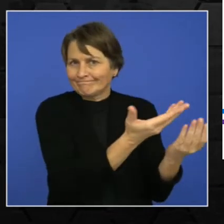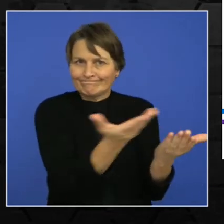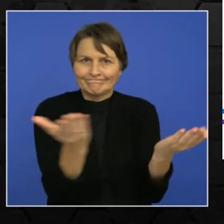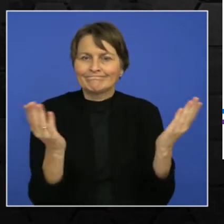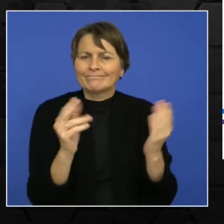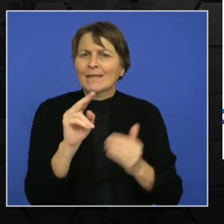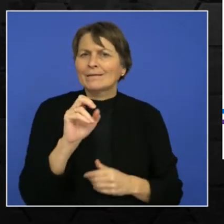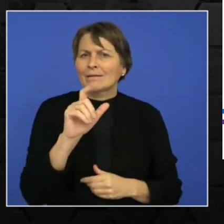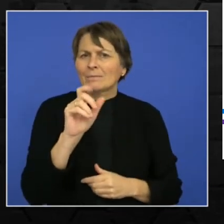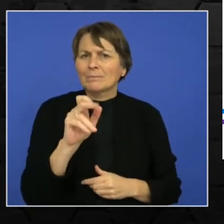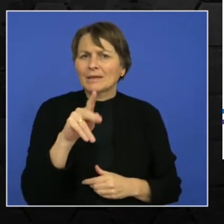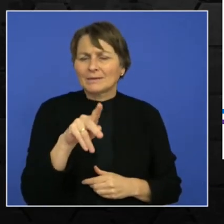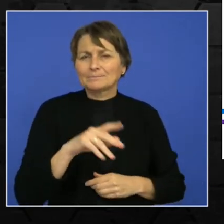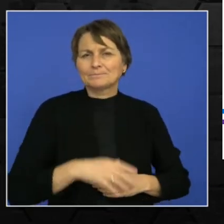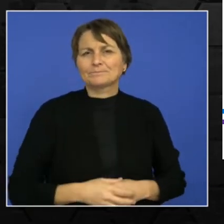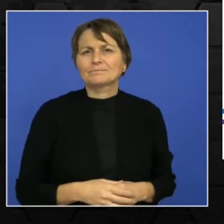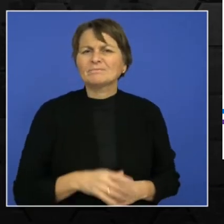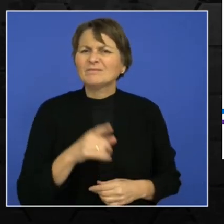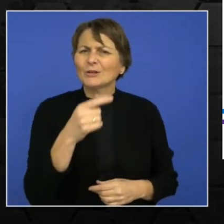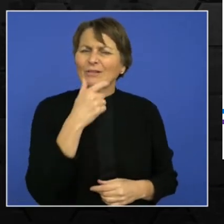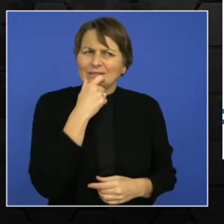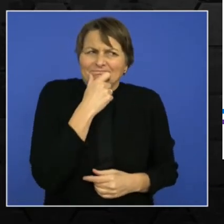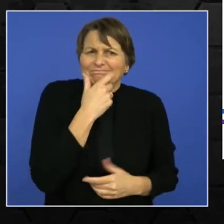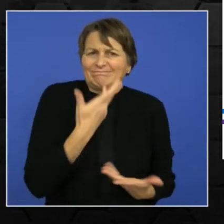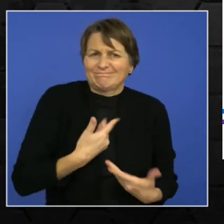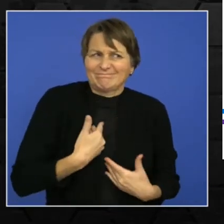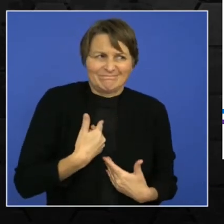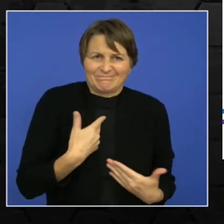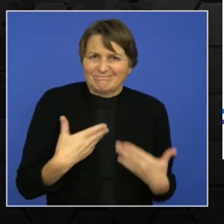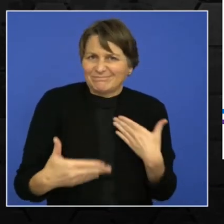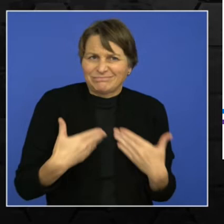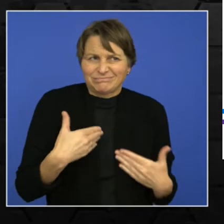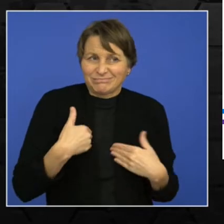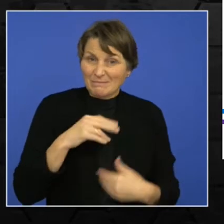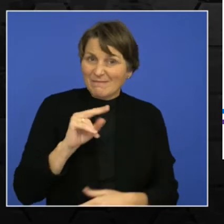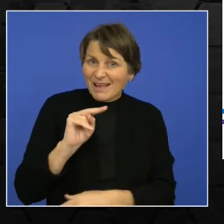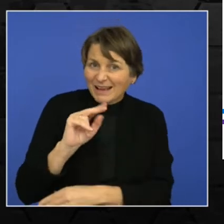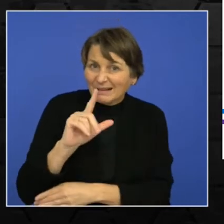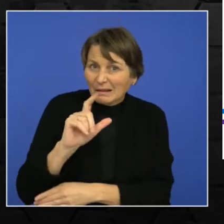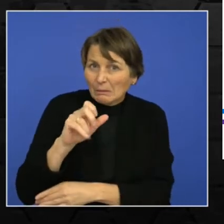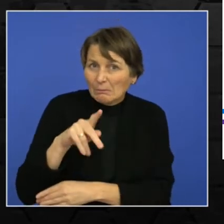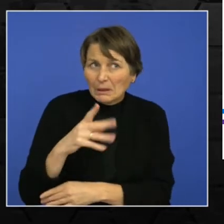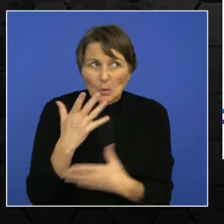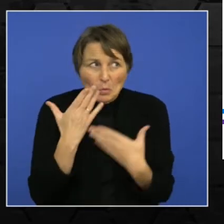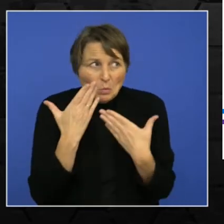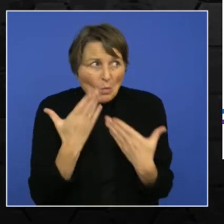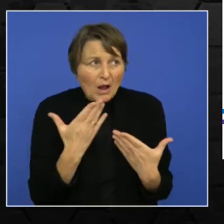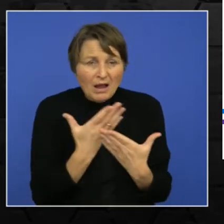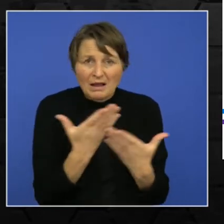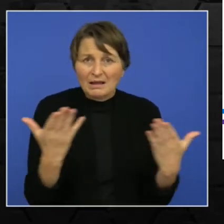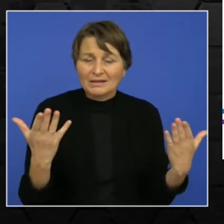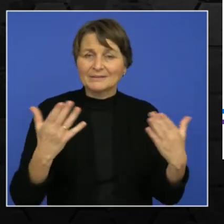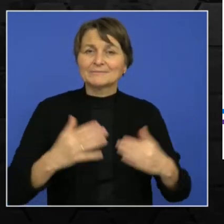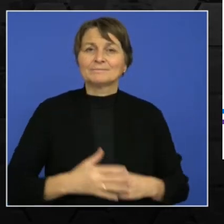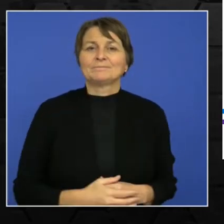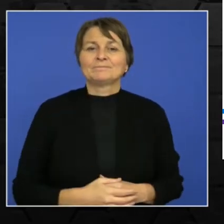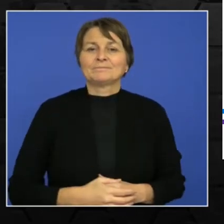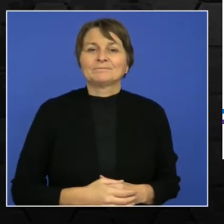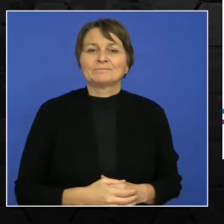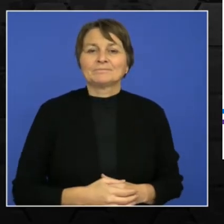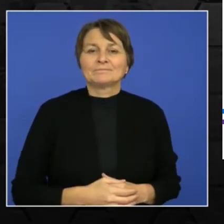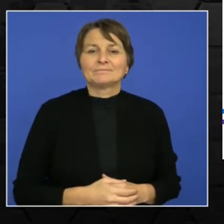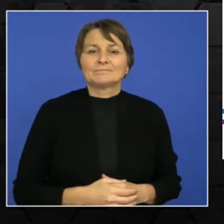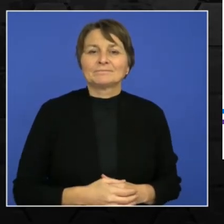NLP? Like we're here talking about NLP, and why should you even care about it? And why shouldn't you go towards computer vision